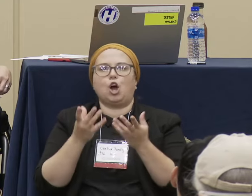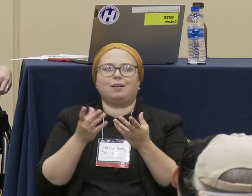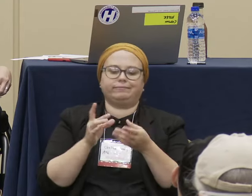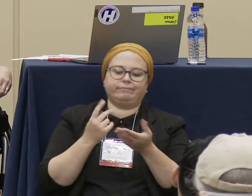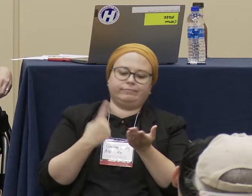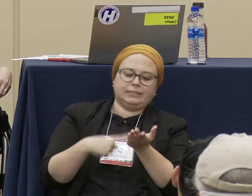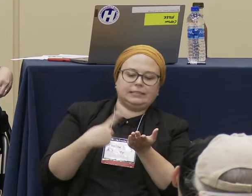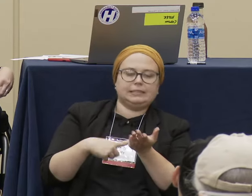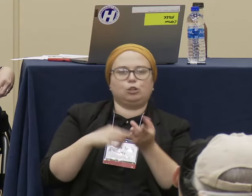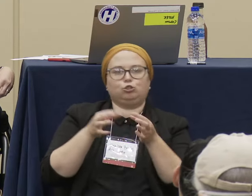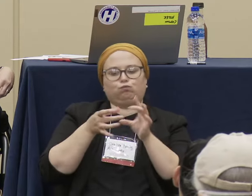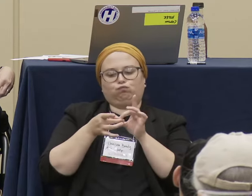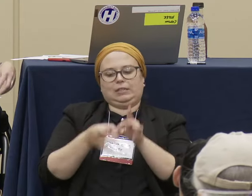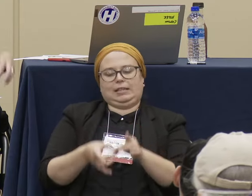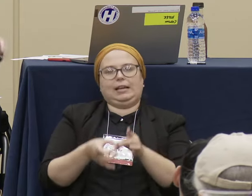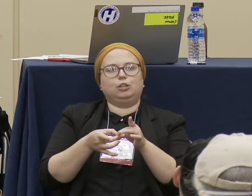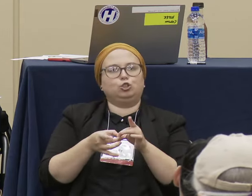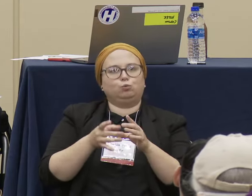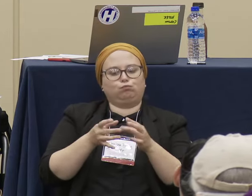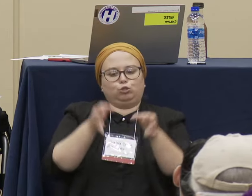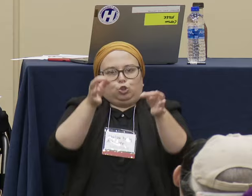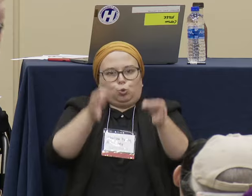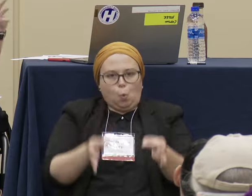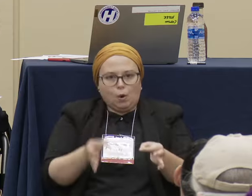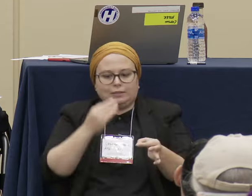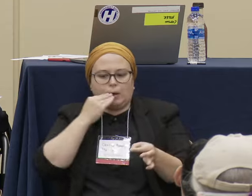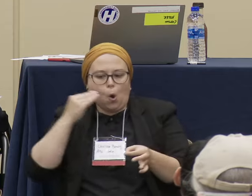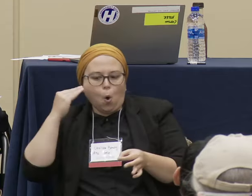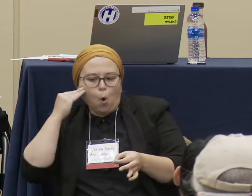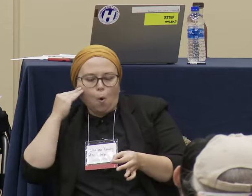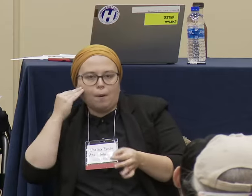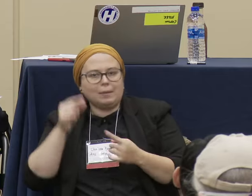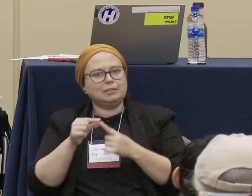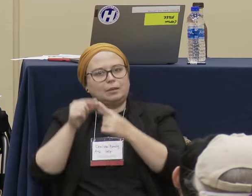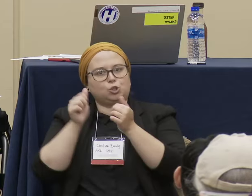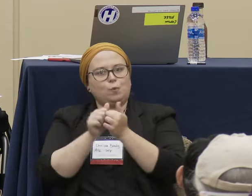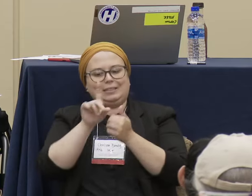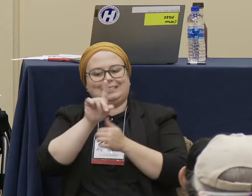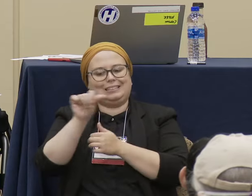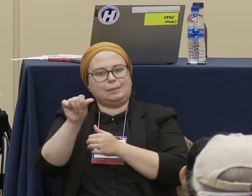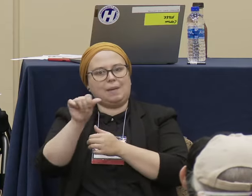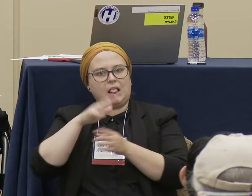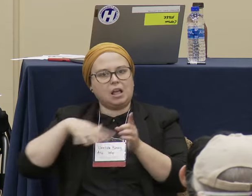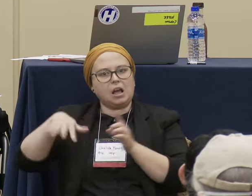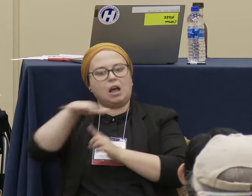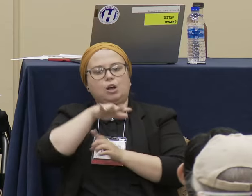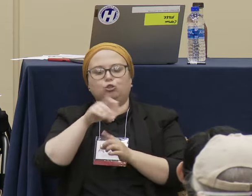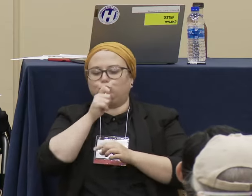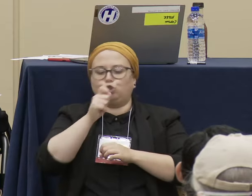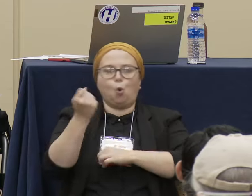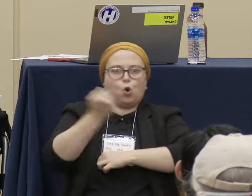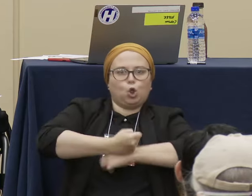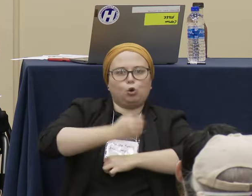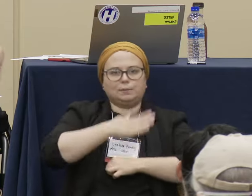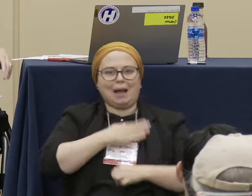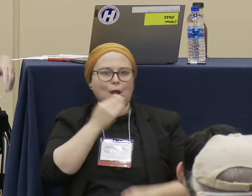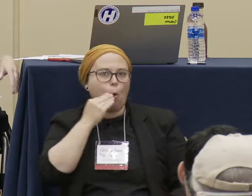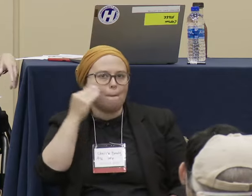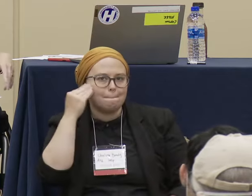like especially in the disability arena, don't close my home. And often the place is called something, something home, like nursing home